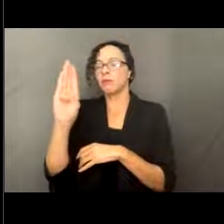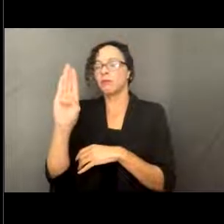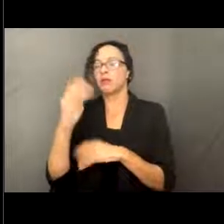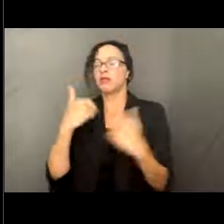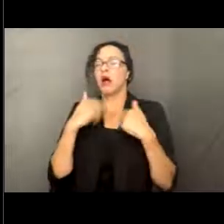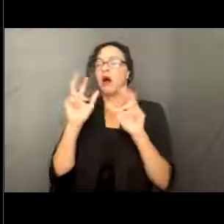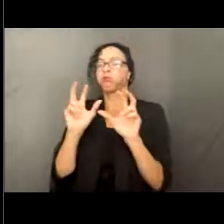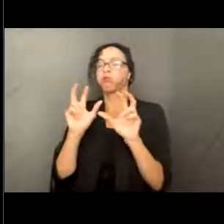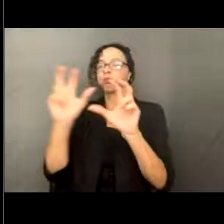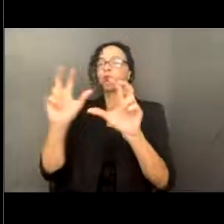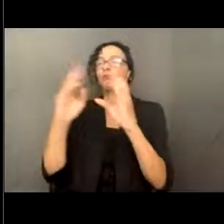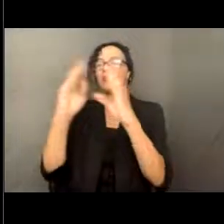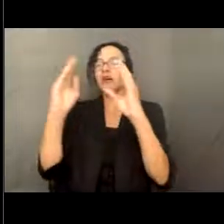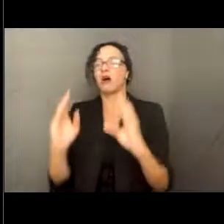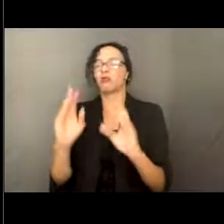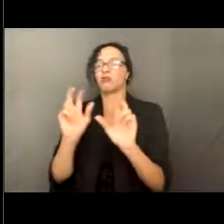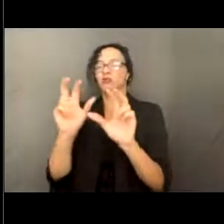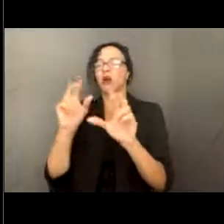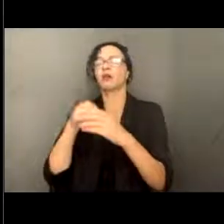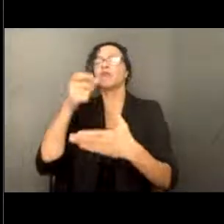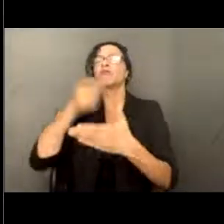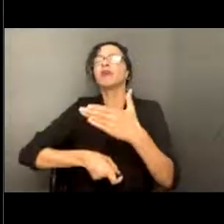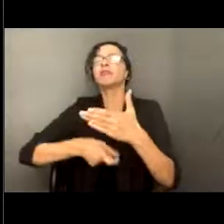price-controlled affordables.